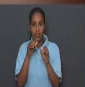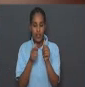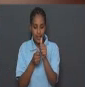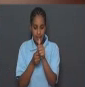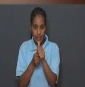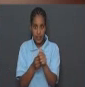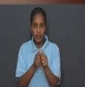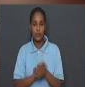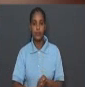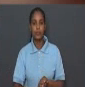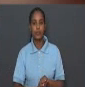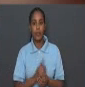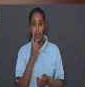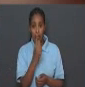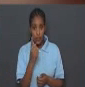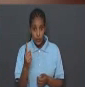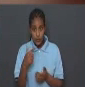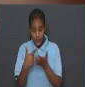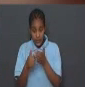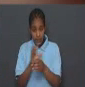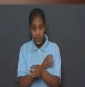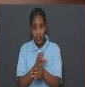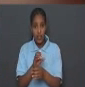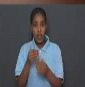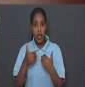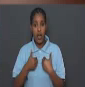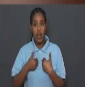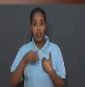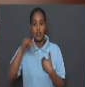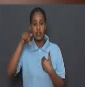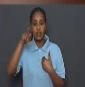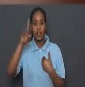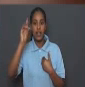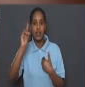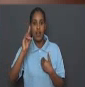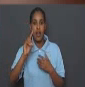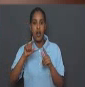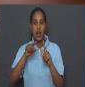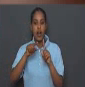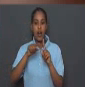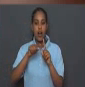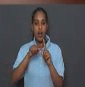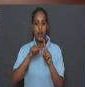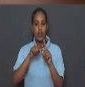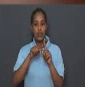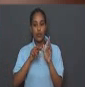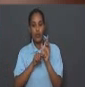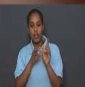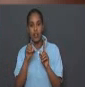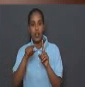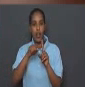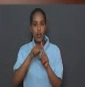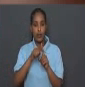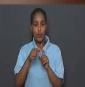series. Each of these cells has a lead anode and a cathode made